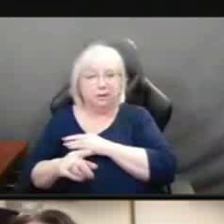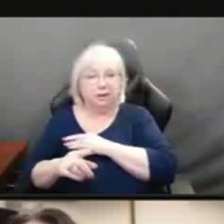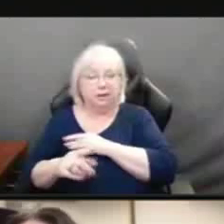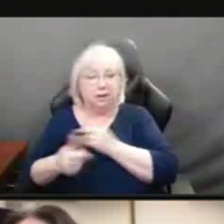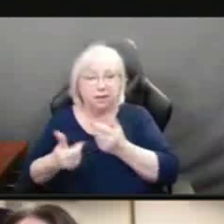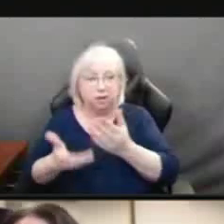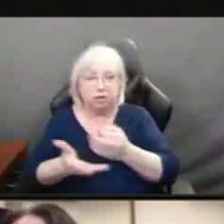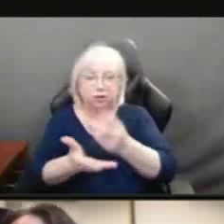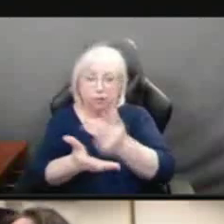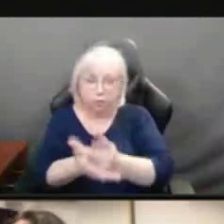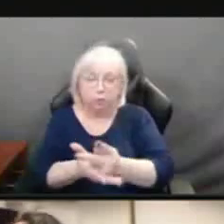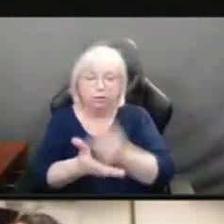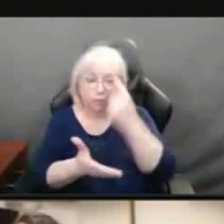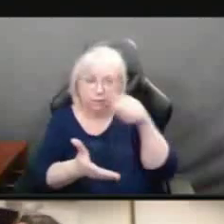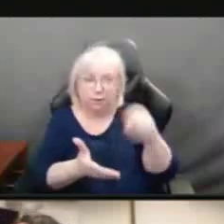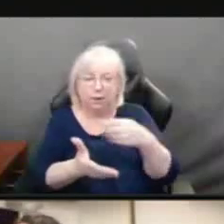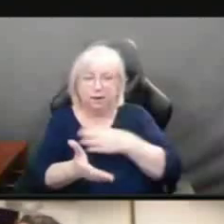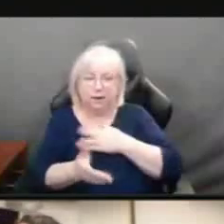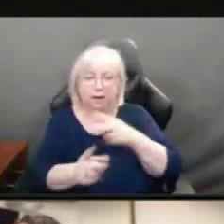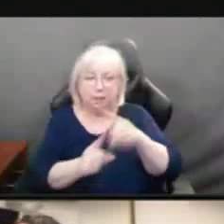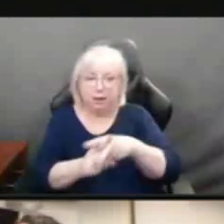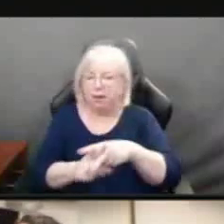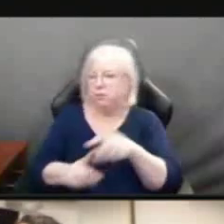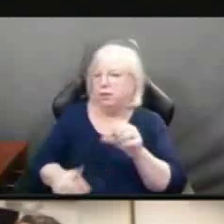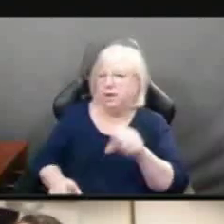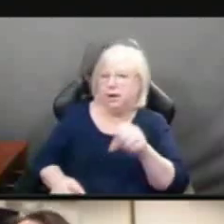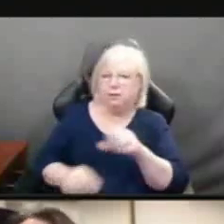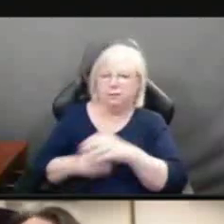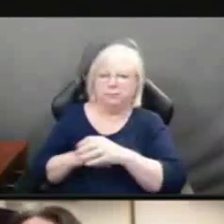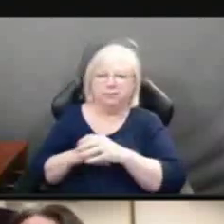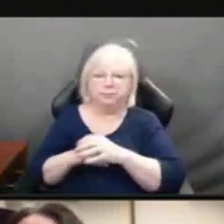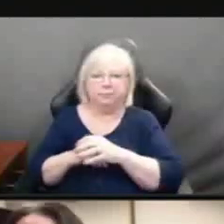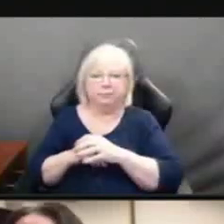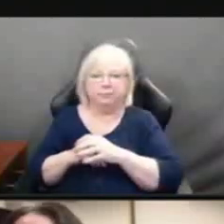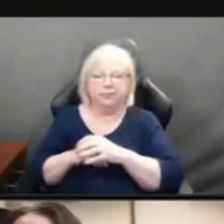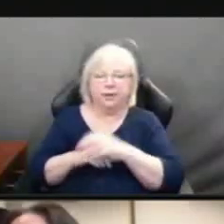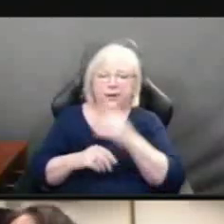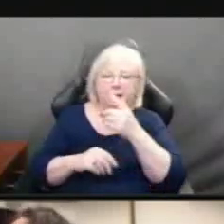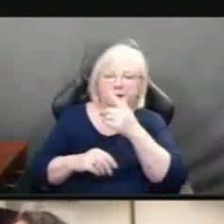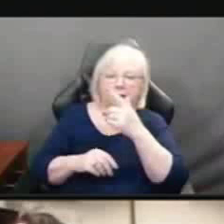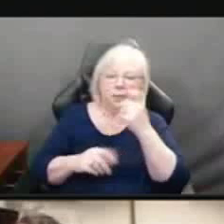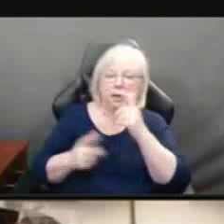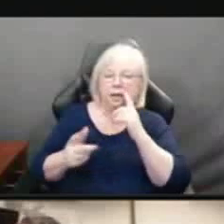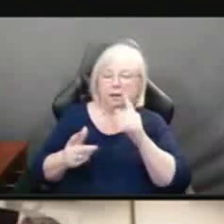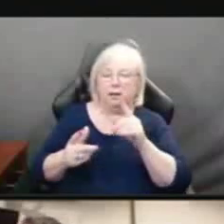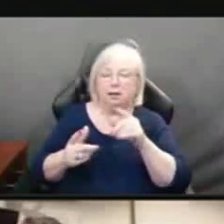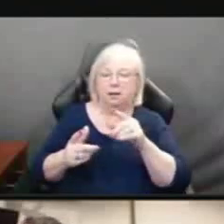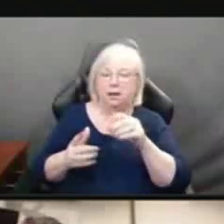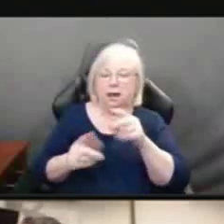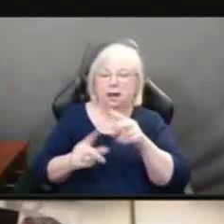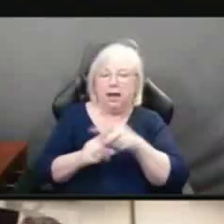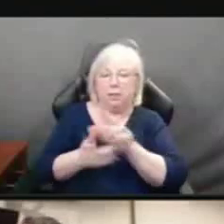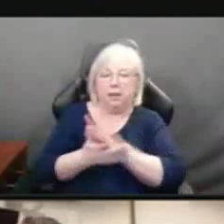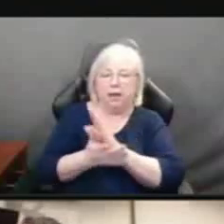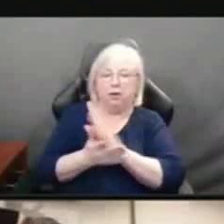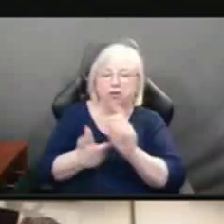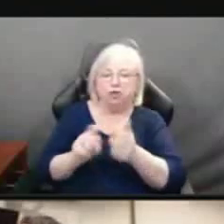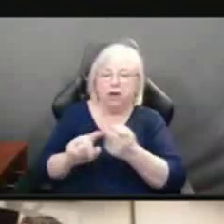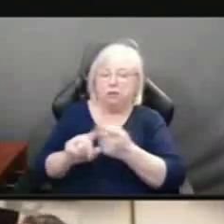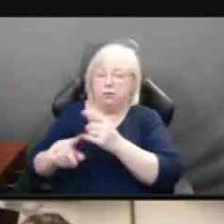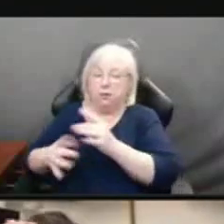suggest approval of this application? Yes, we did. Because it was a change from light